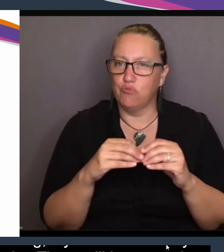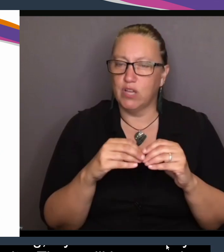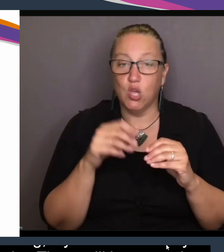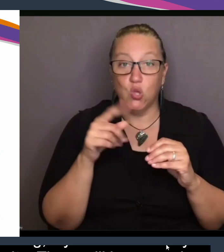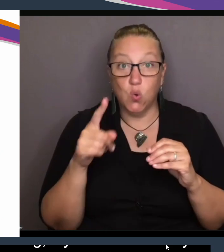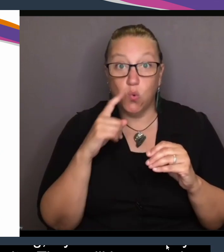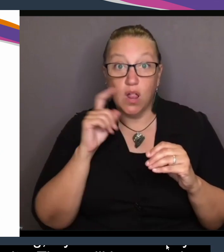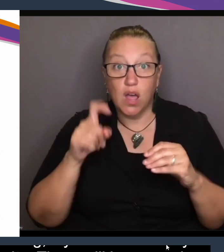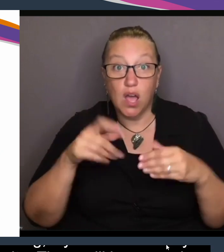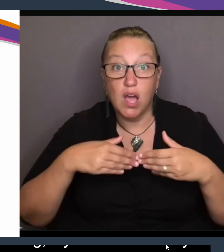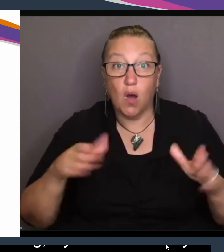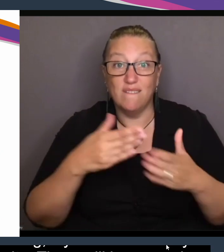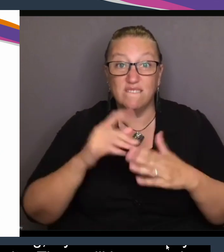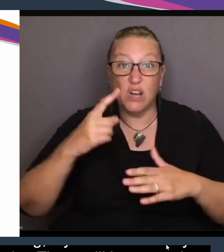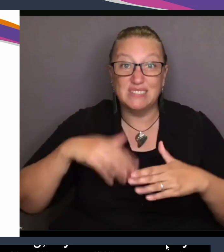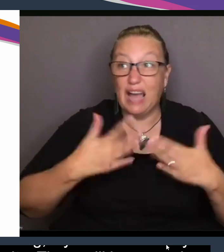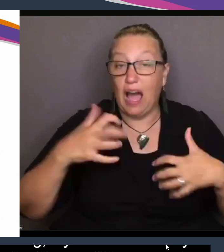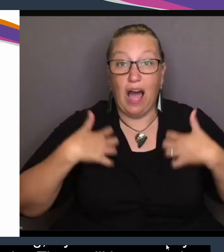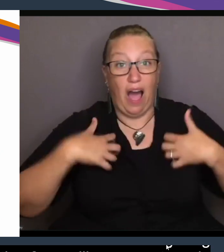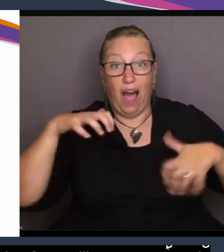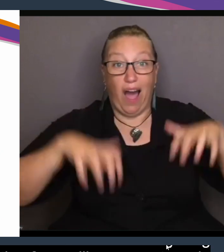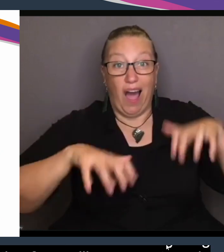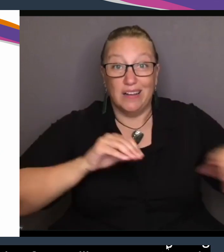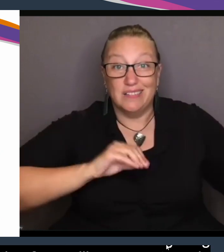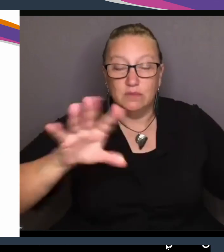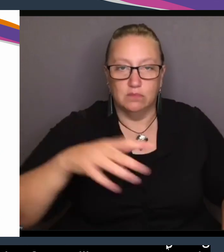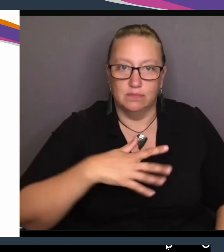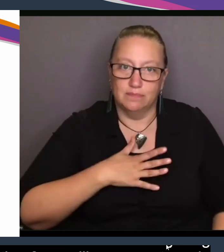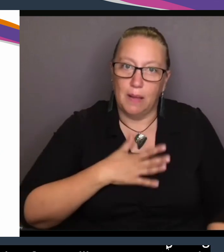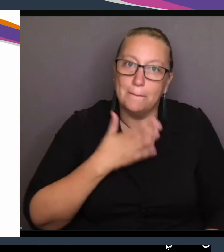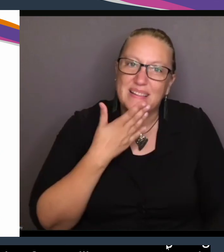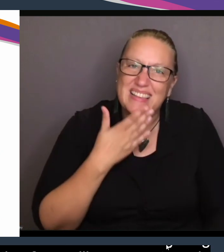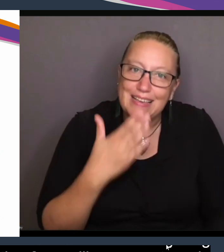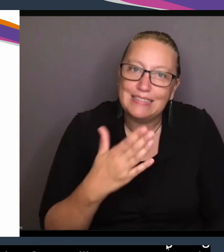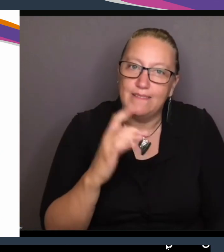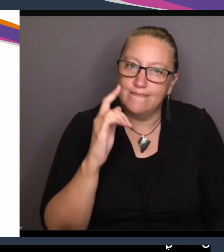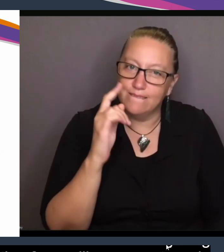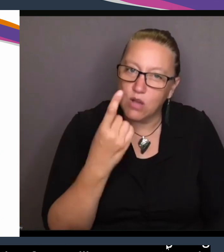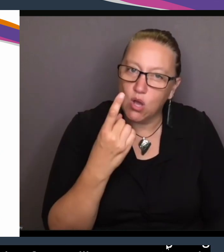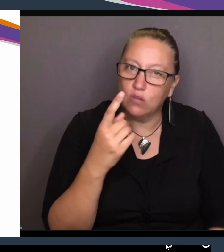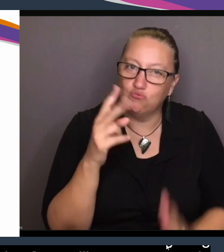open that on the first day. We hope you read the guidelines first.